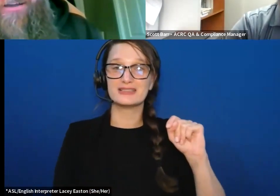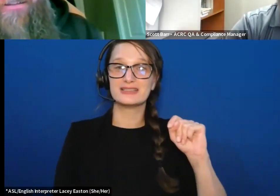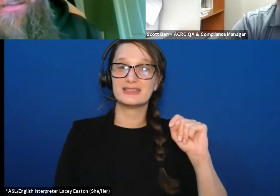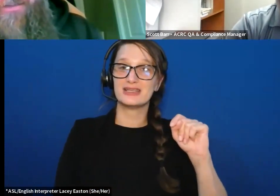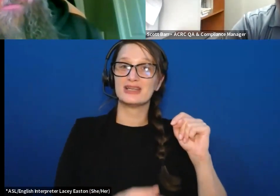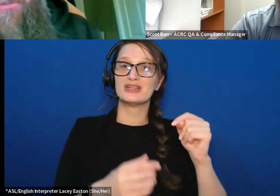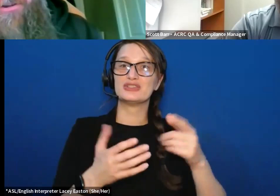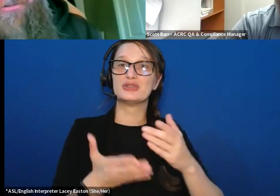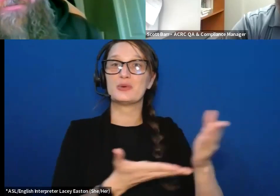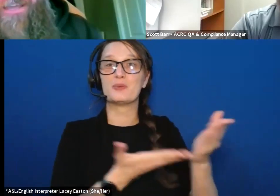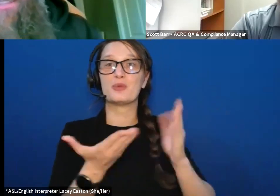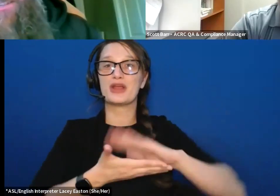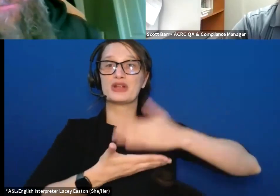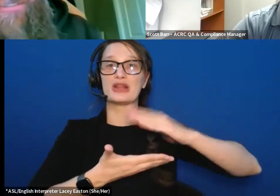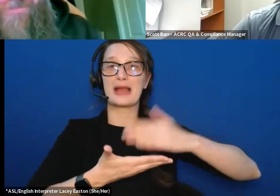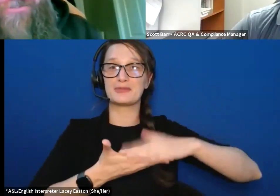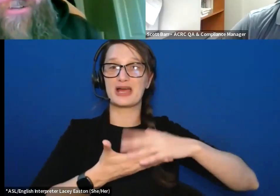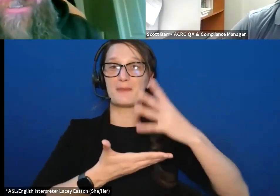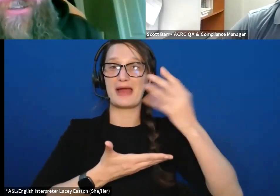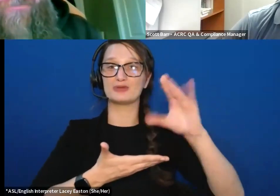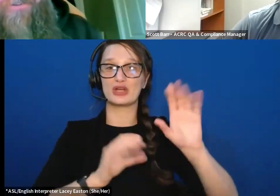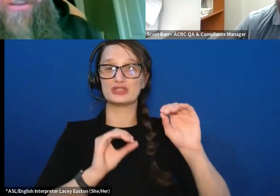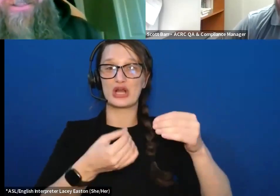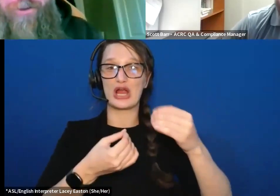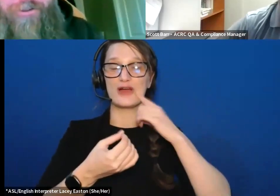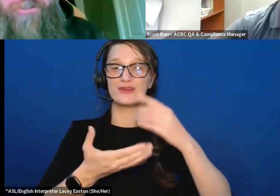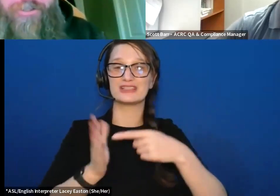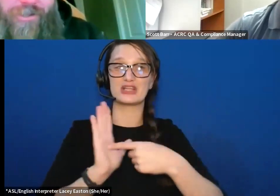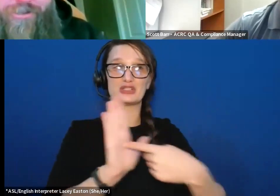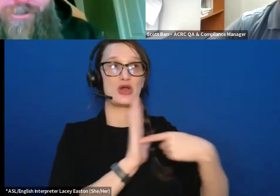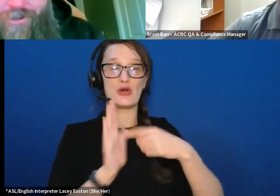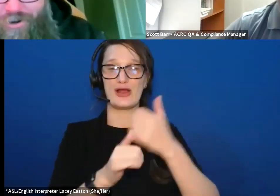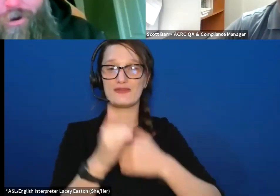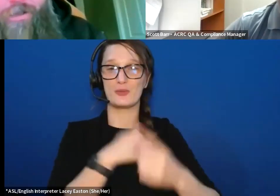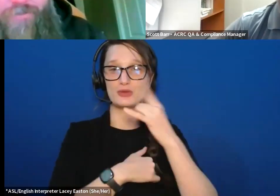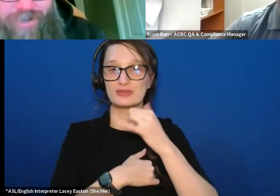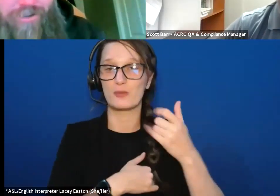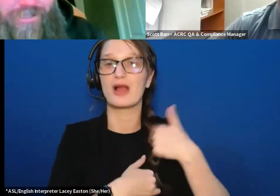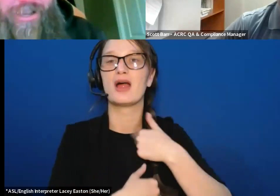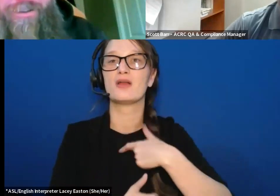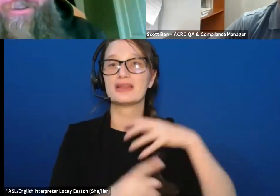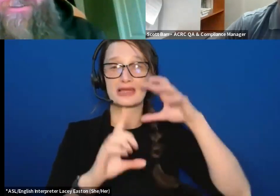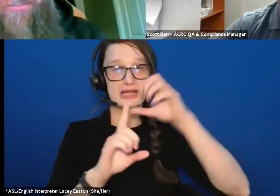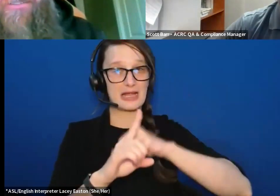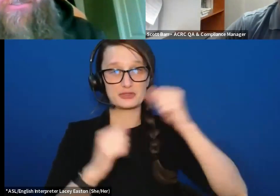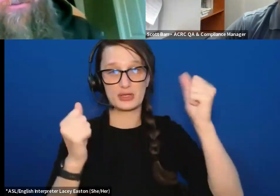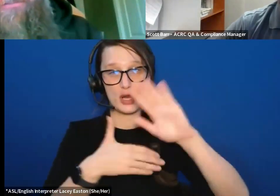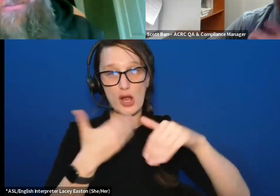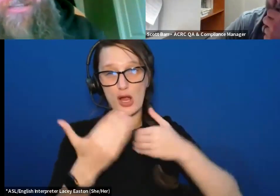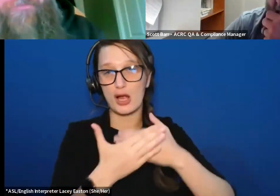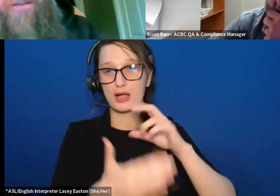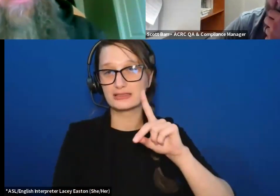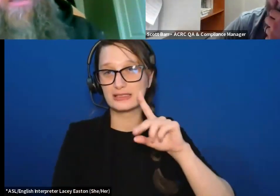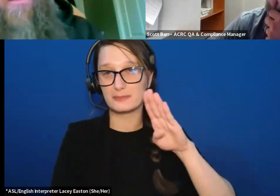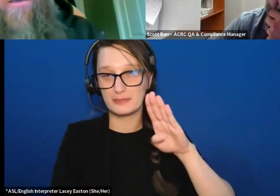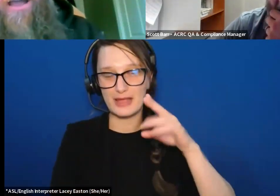But Scott is now capturing all of the HCBS metrics in very large graphs outside his door